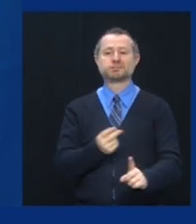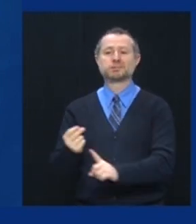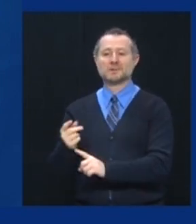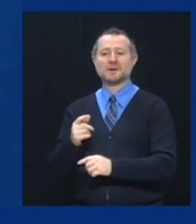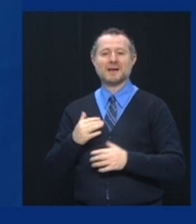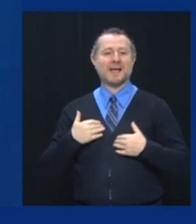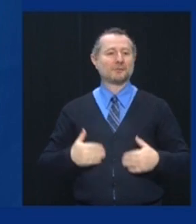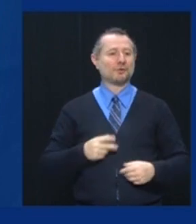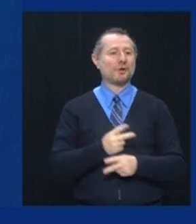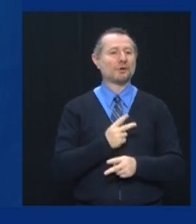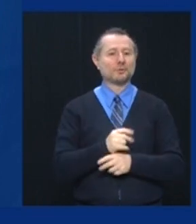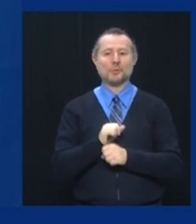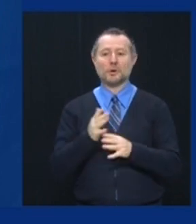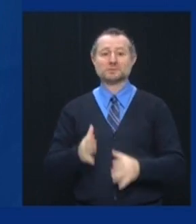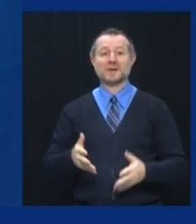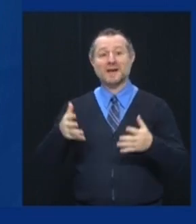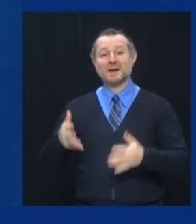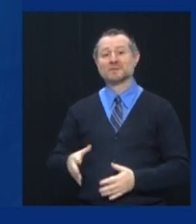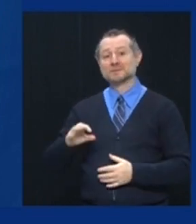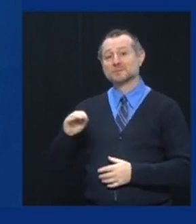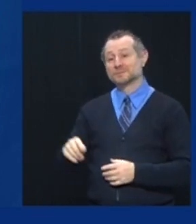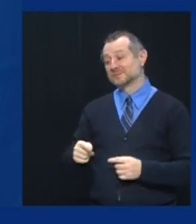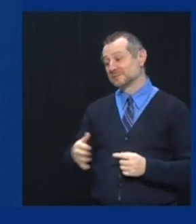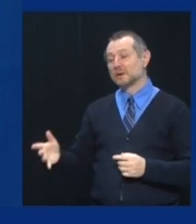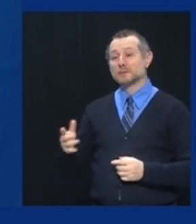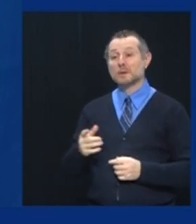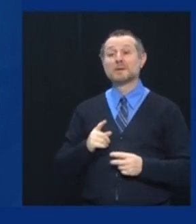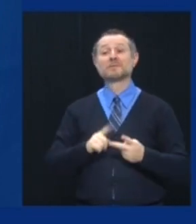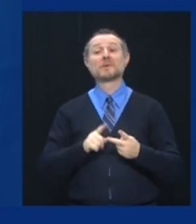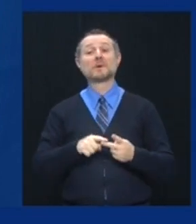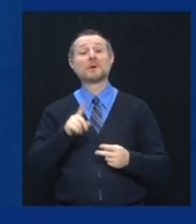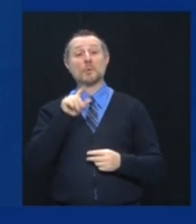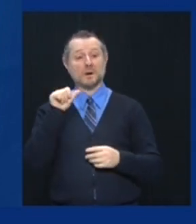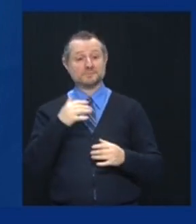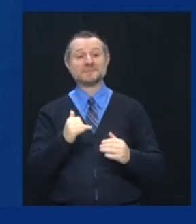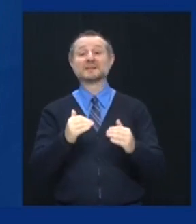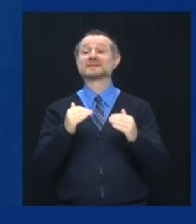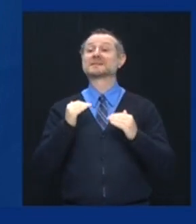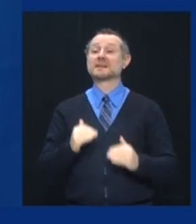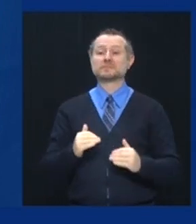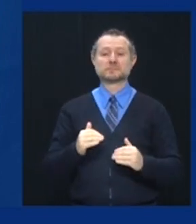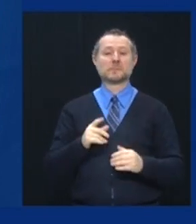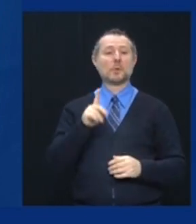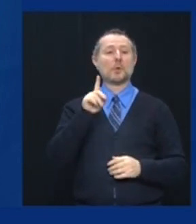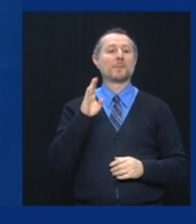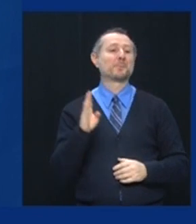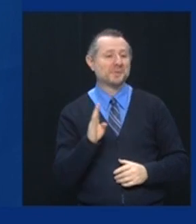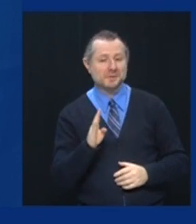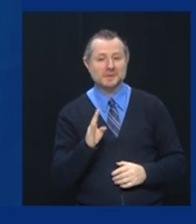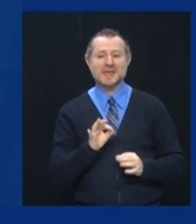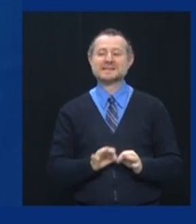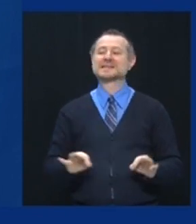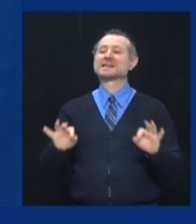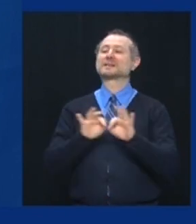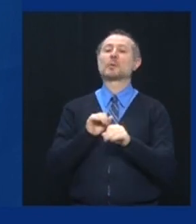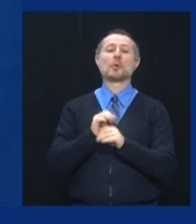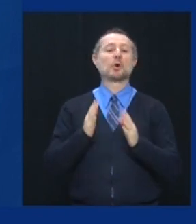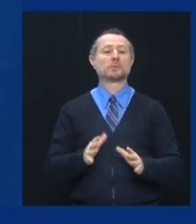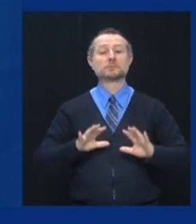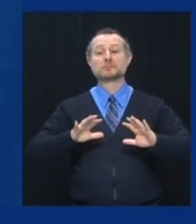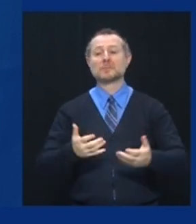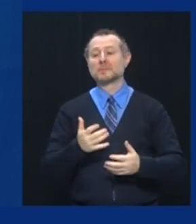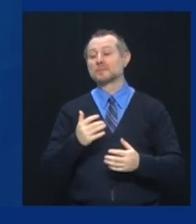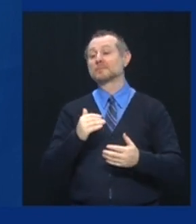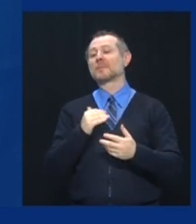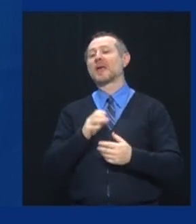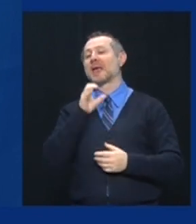we finish 1A, healthcare workers, then we go to 1B, which is essential workers and people who are